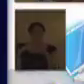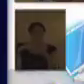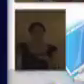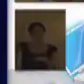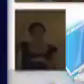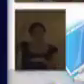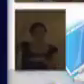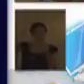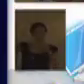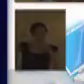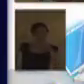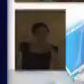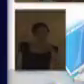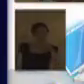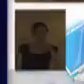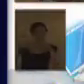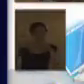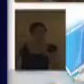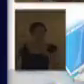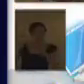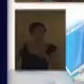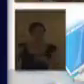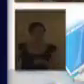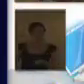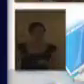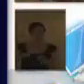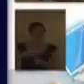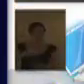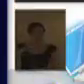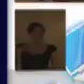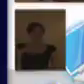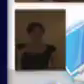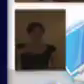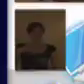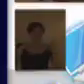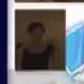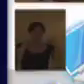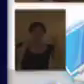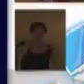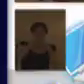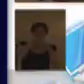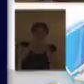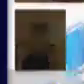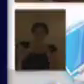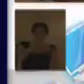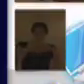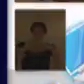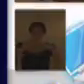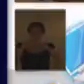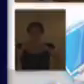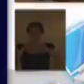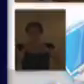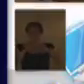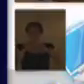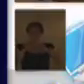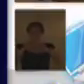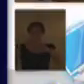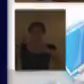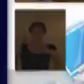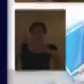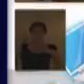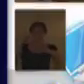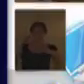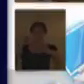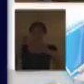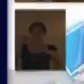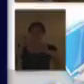certain characteristic of the brain activity. These systems include BCI systems using